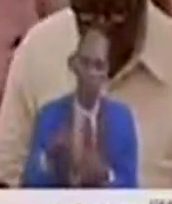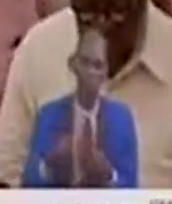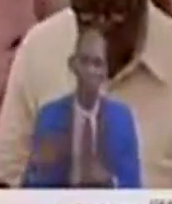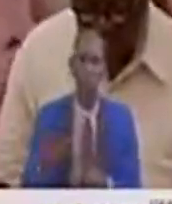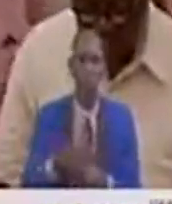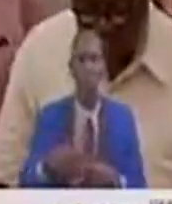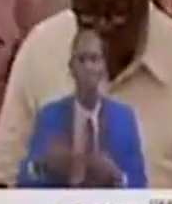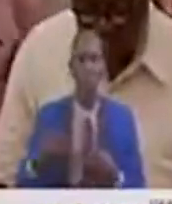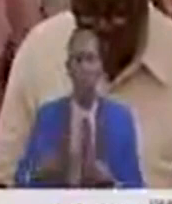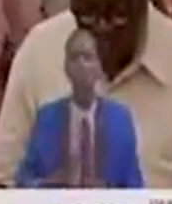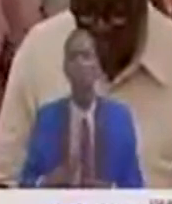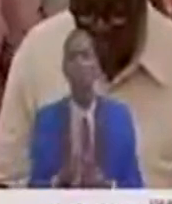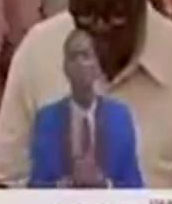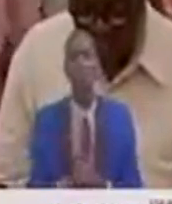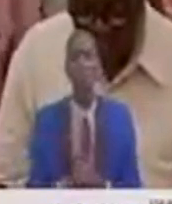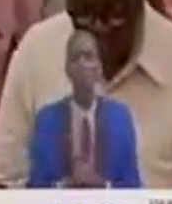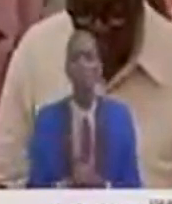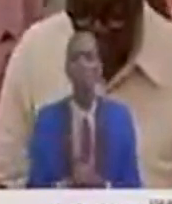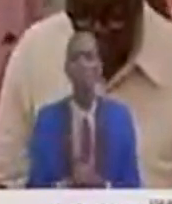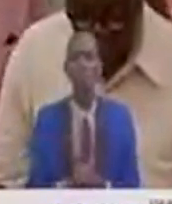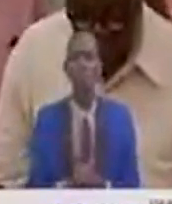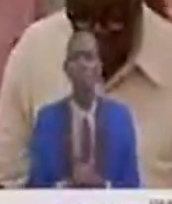a godly heart,